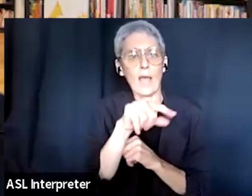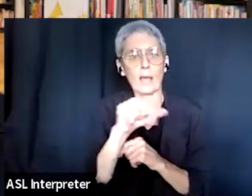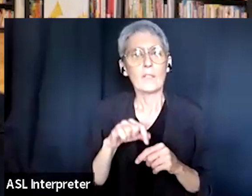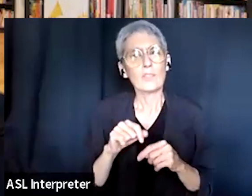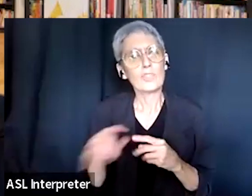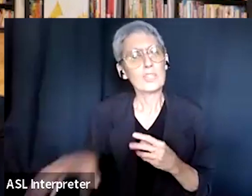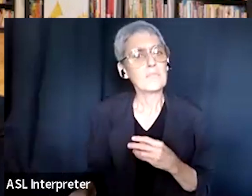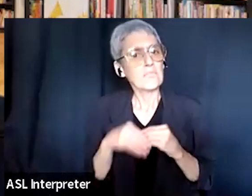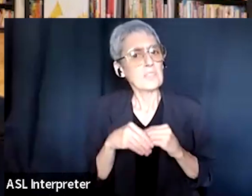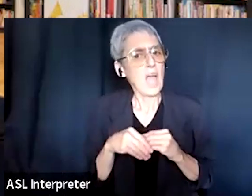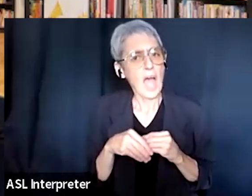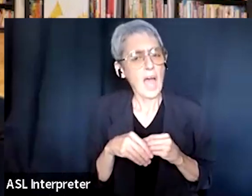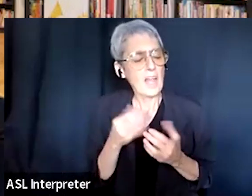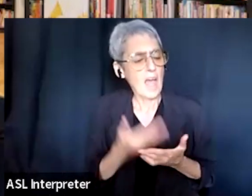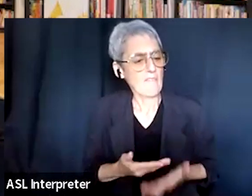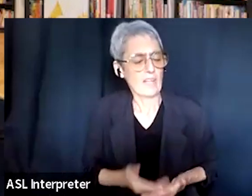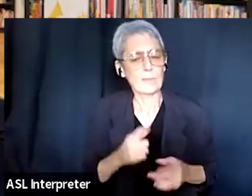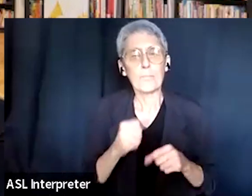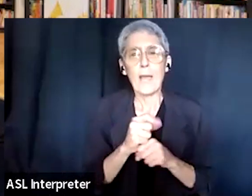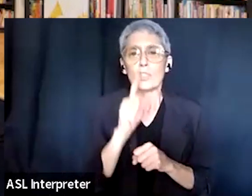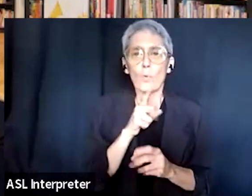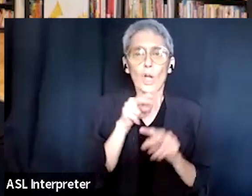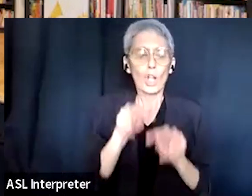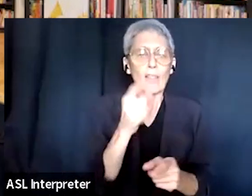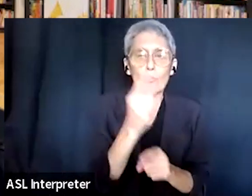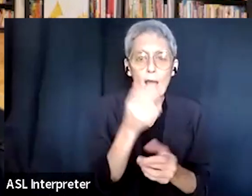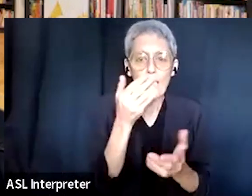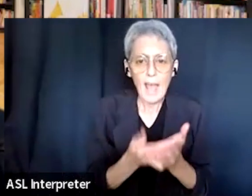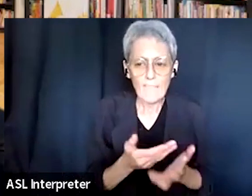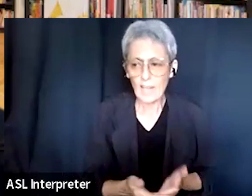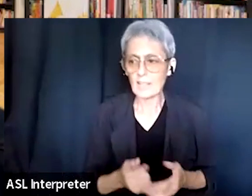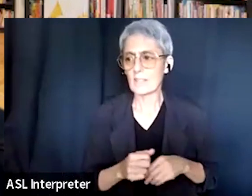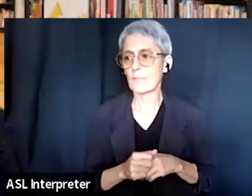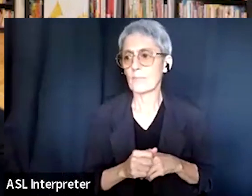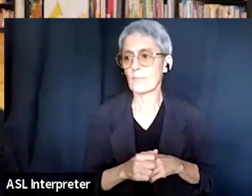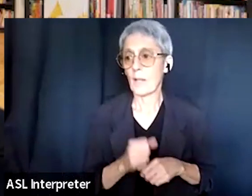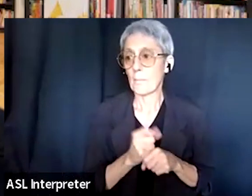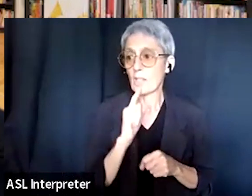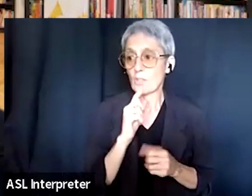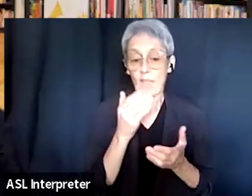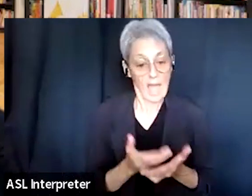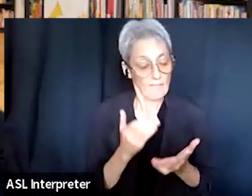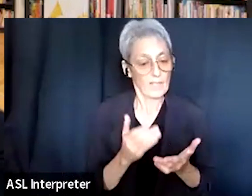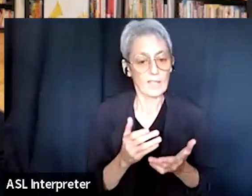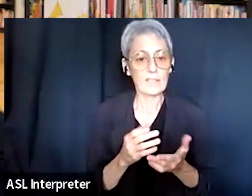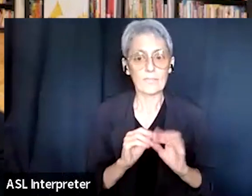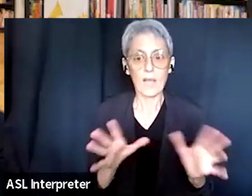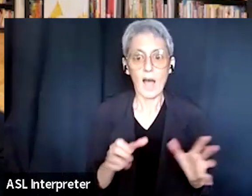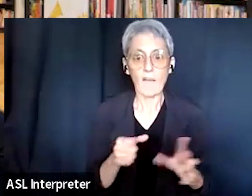also ensure that we're looking at the right evidence to make sure that evidence is actually making impact with every single child in our